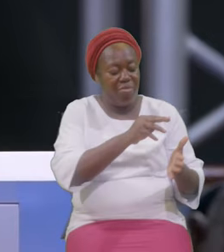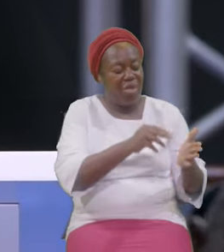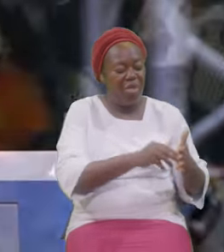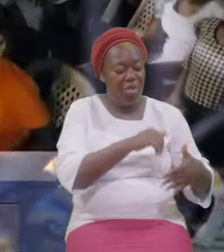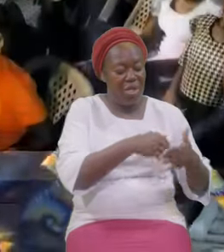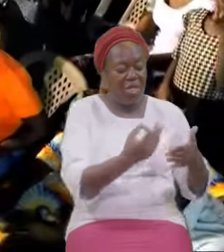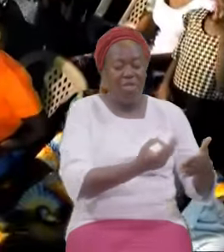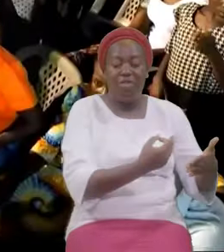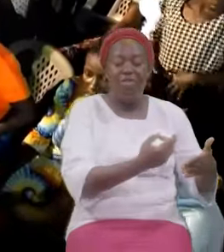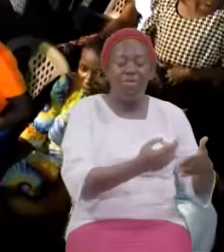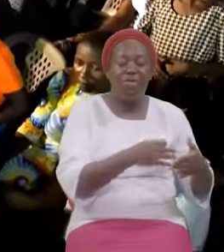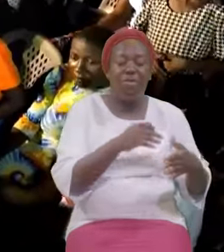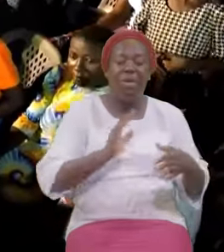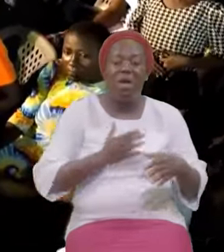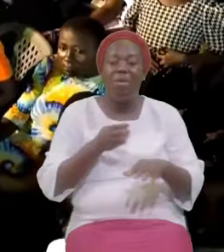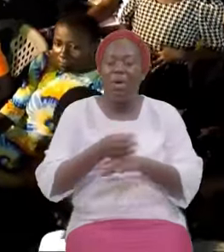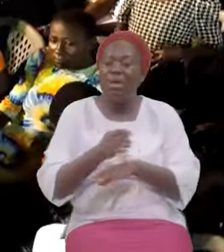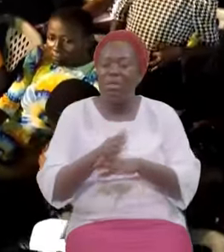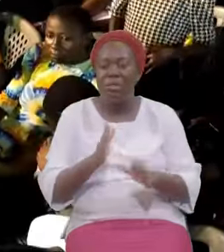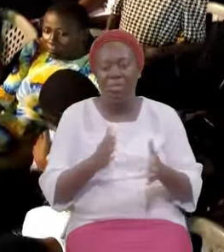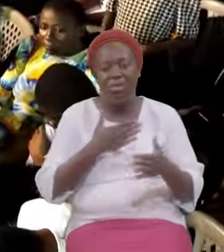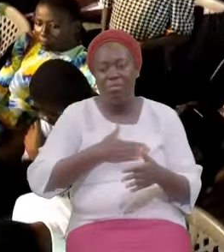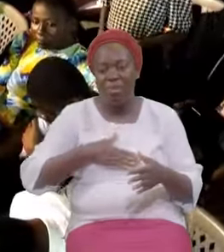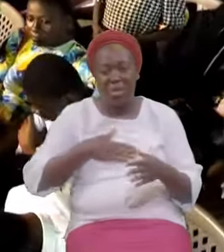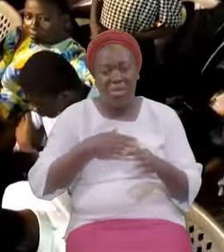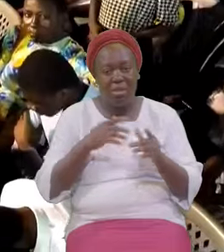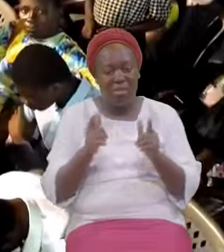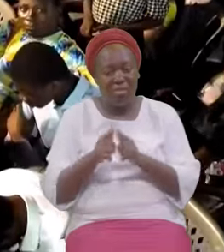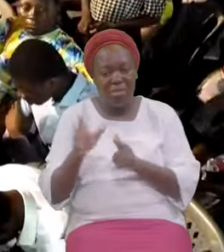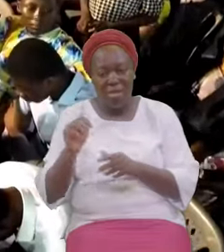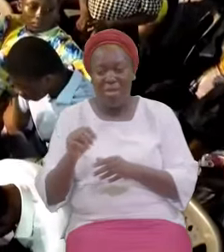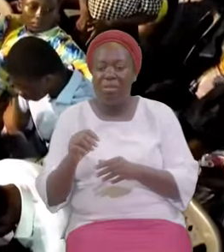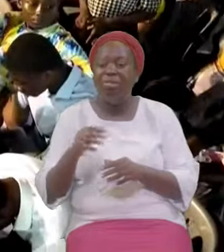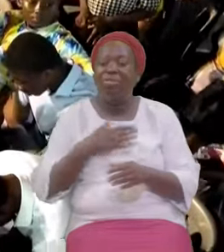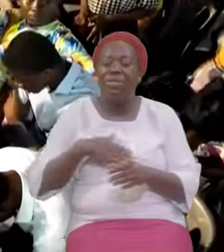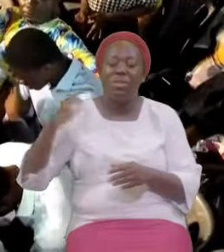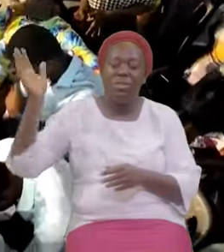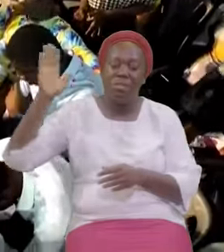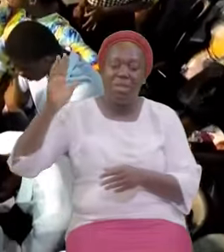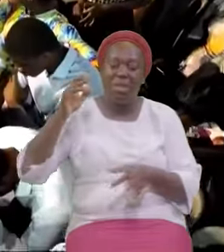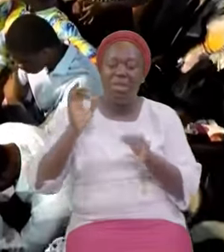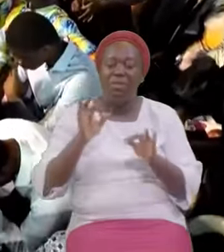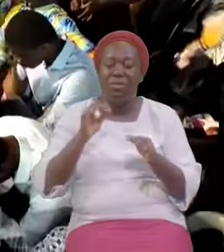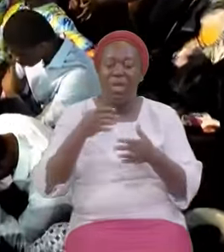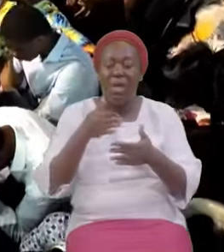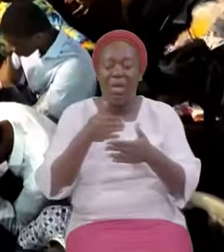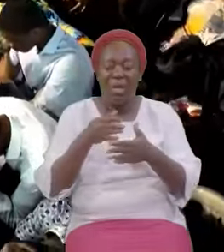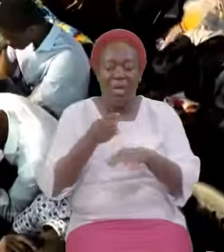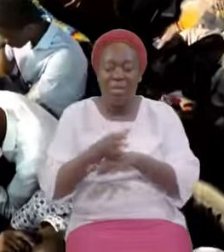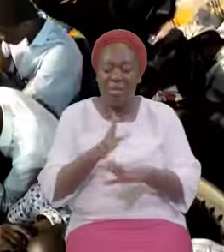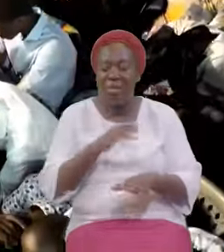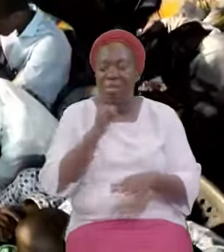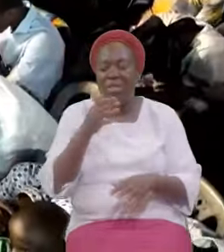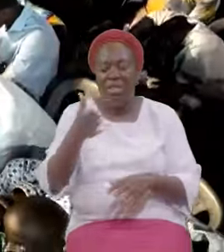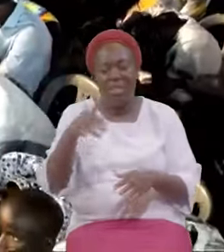please, get across to them. Keep your hand up if the counselor is not by you yet. Please, our counselors,